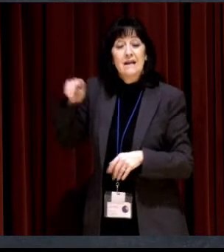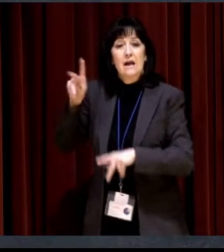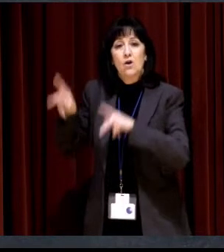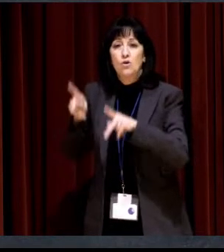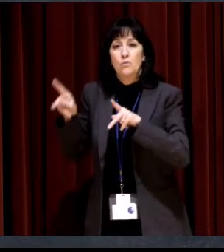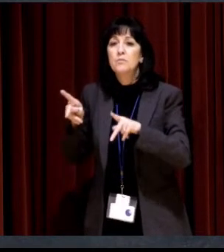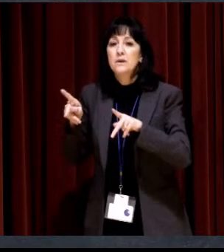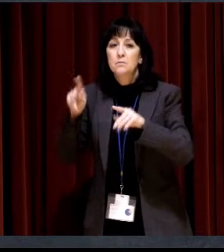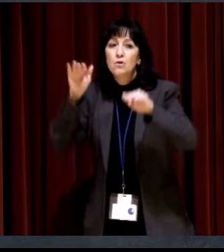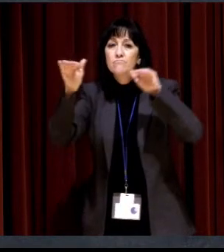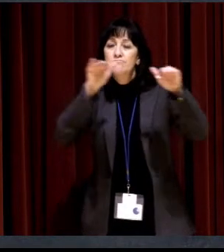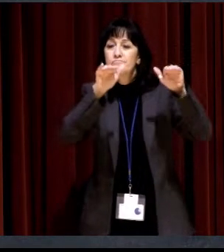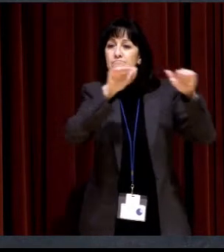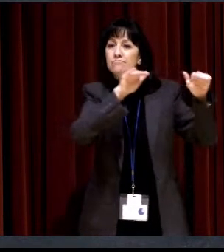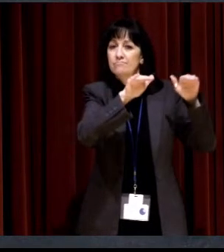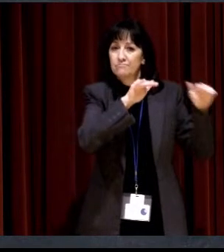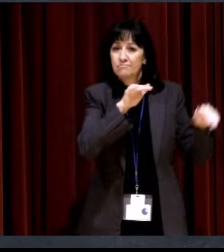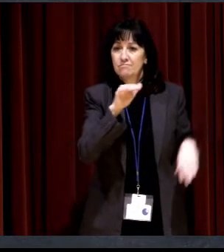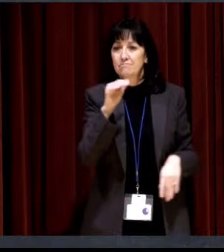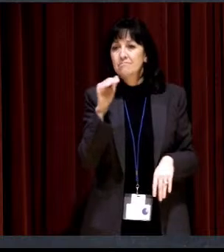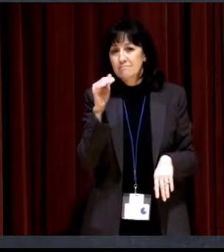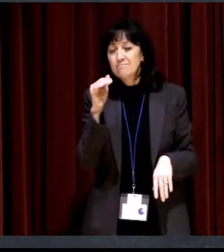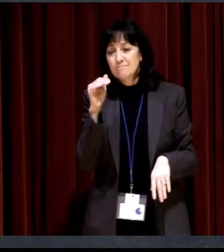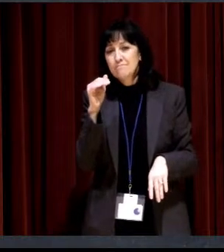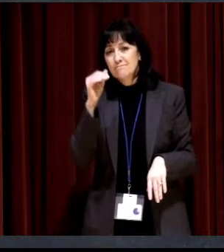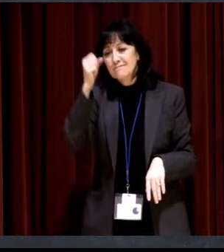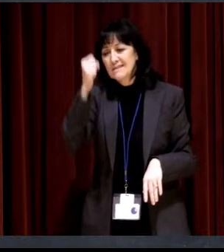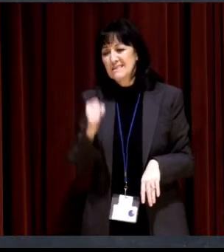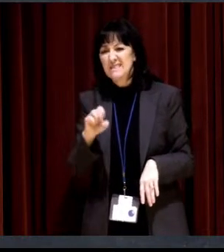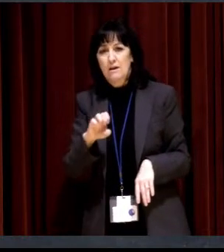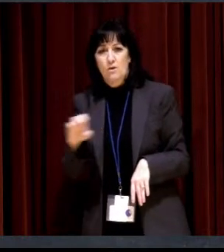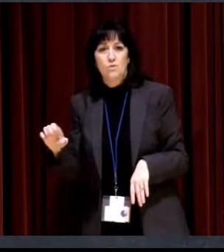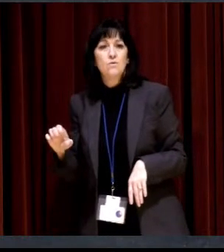just across the street across Washington Street from where I live, and